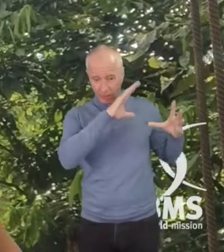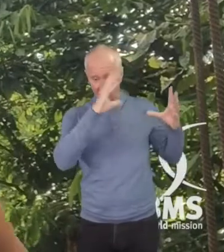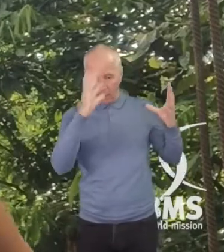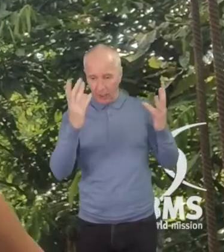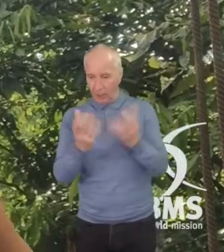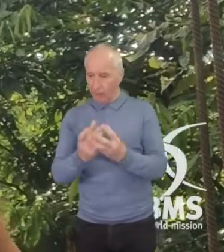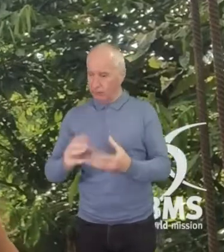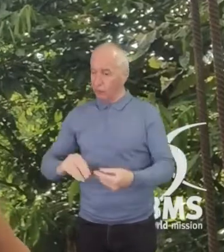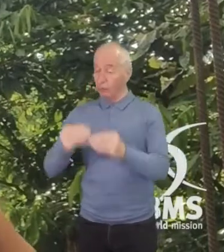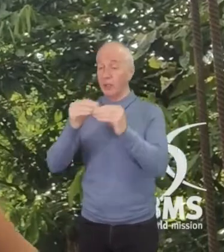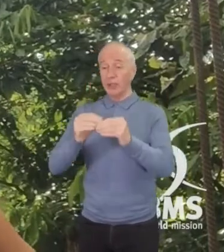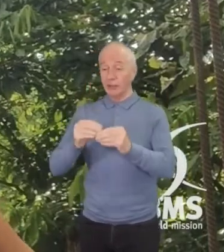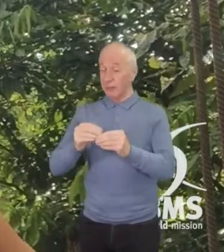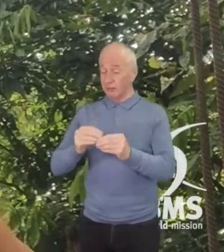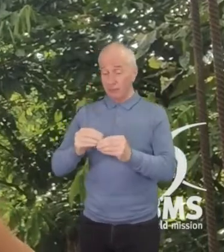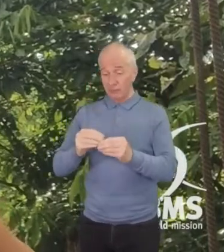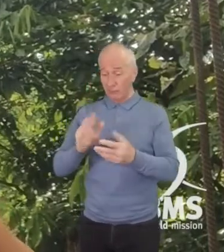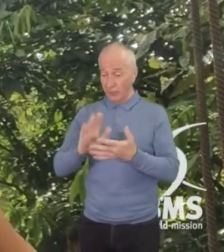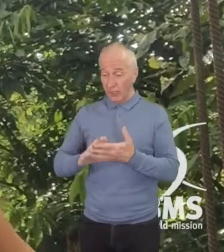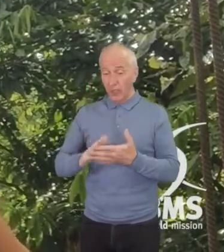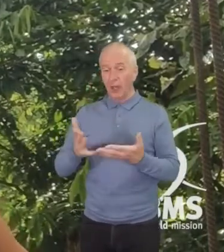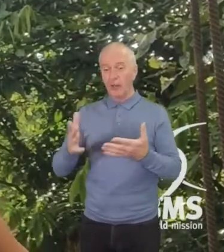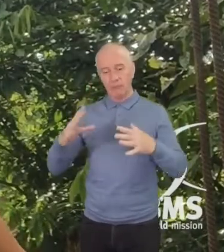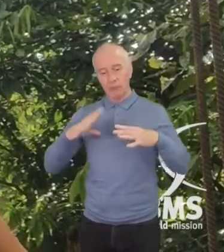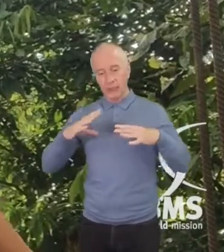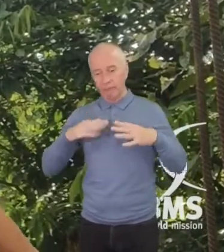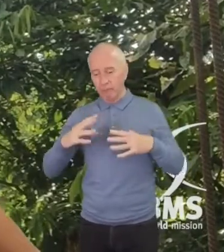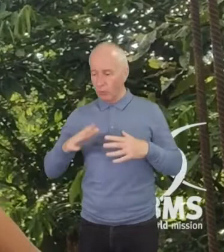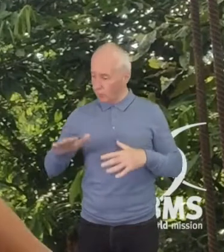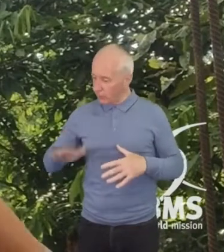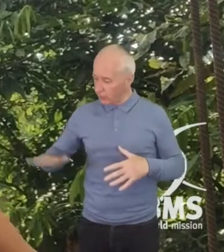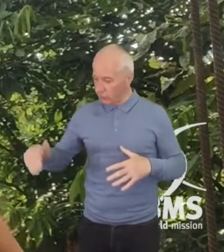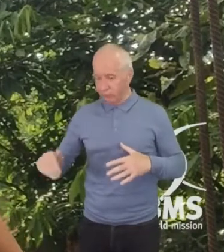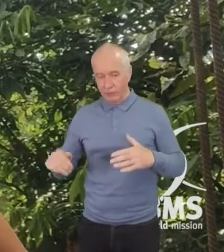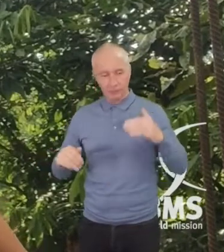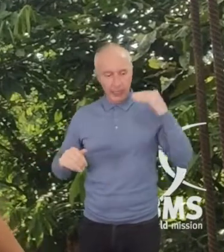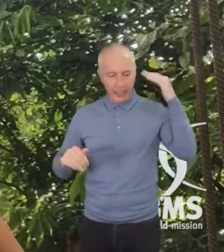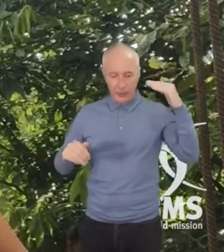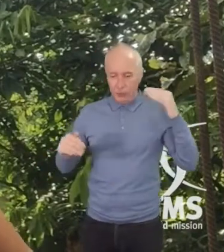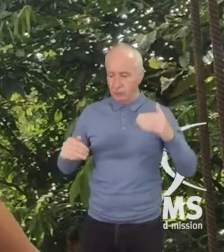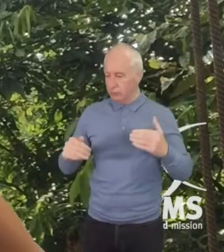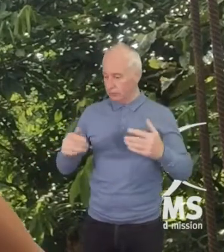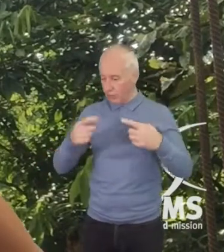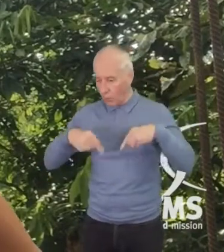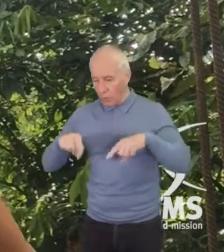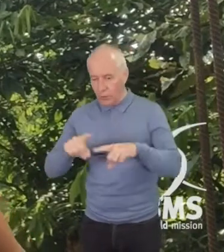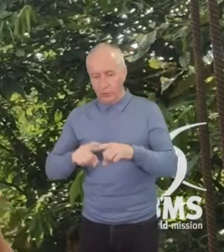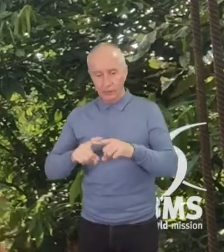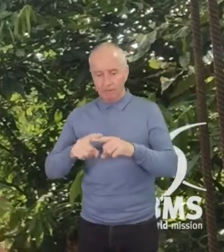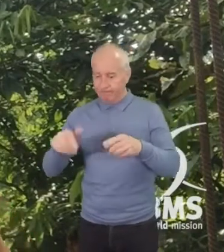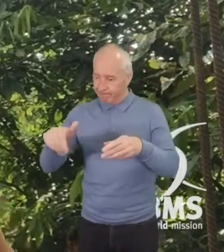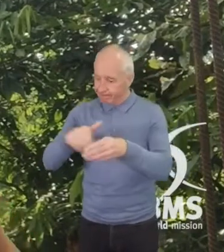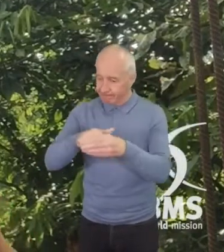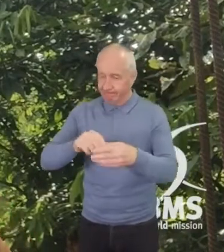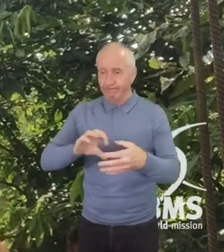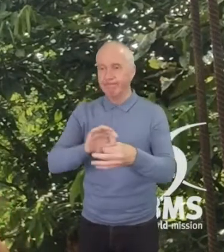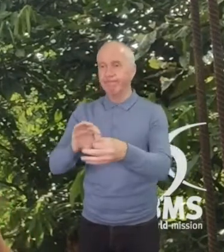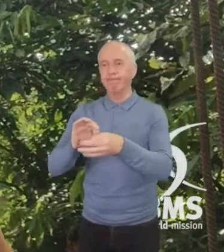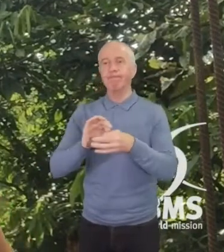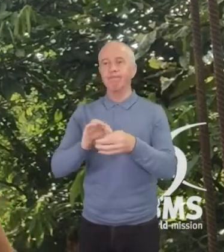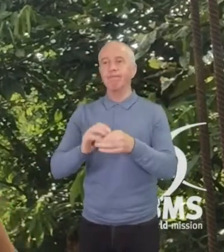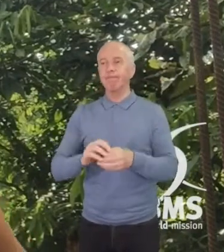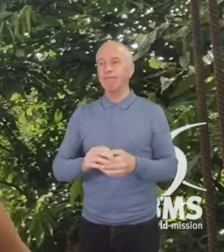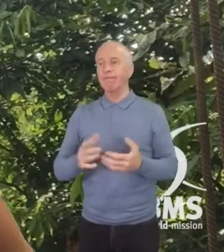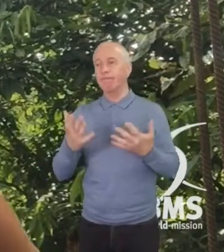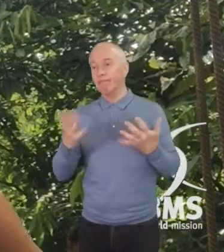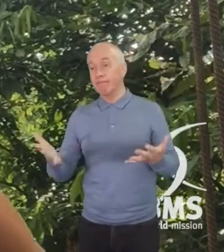resource-free, fit for his beloved children, us, to live and thrive in. And then he basically says, see